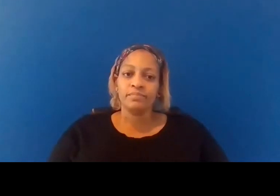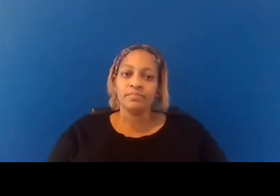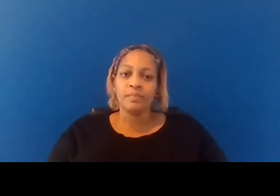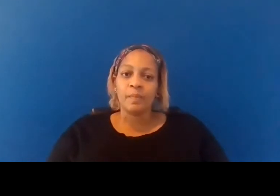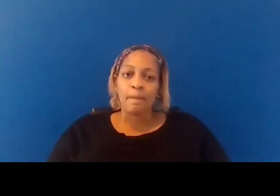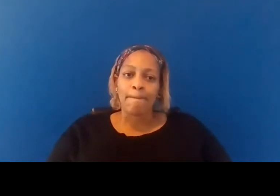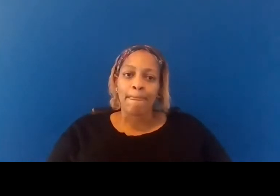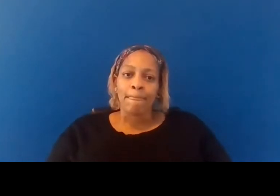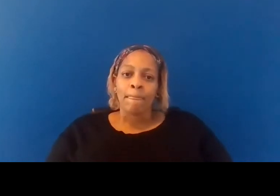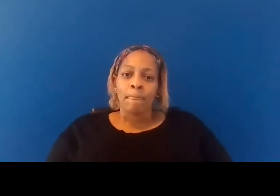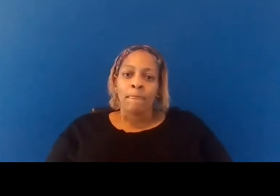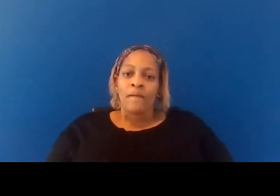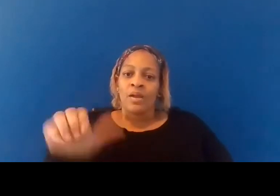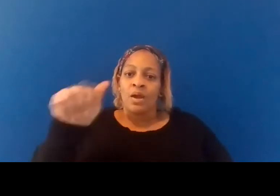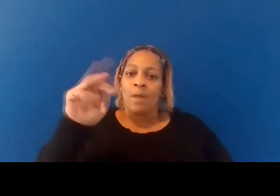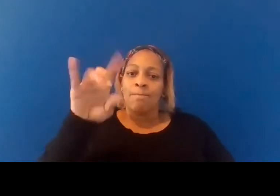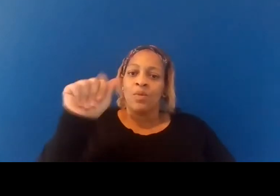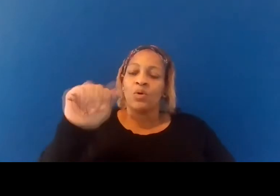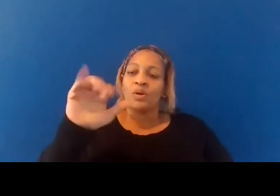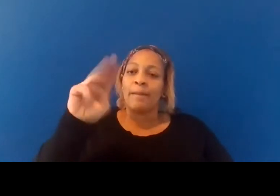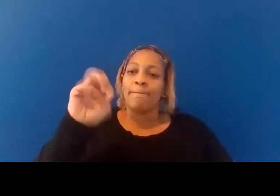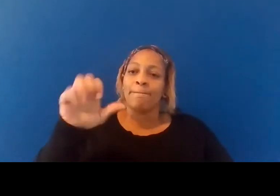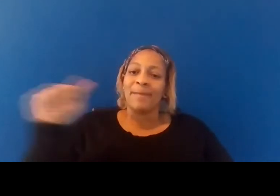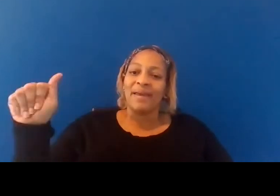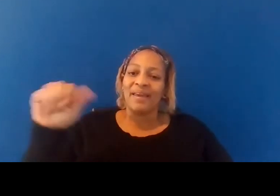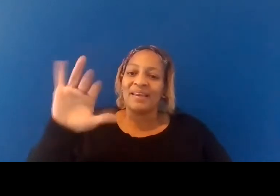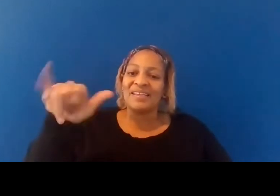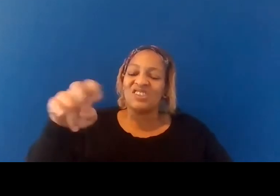Amoda May Jivan says,